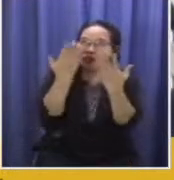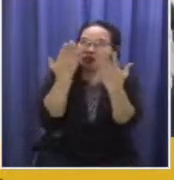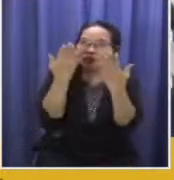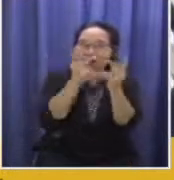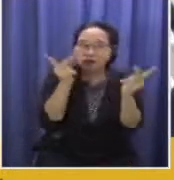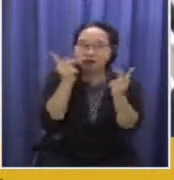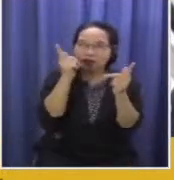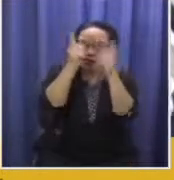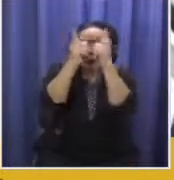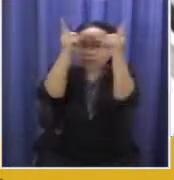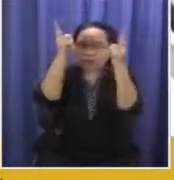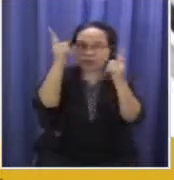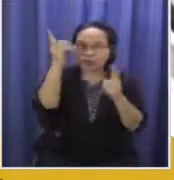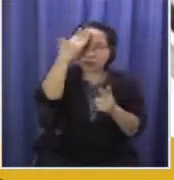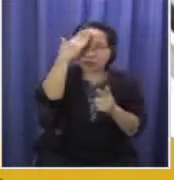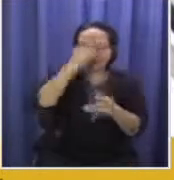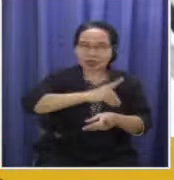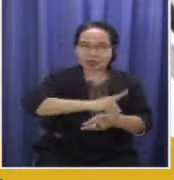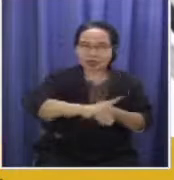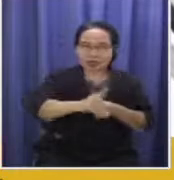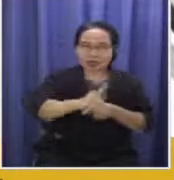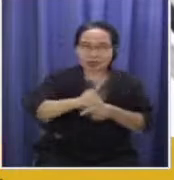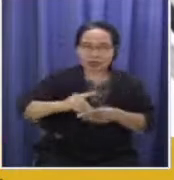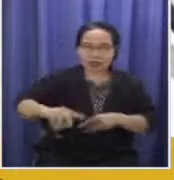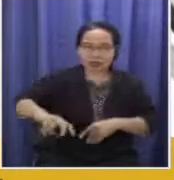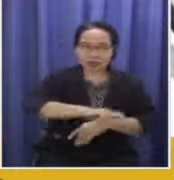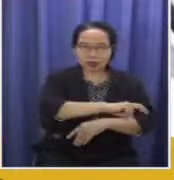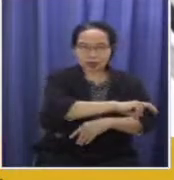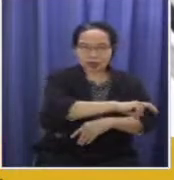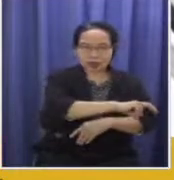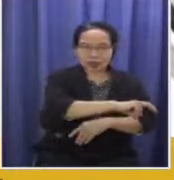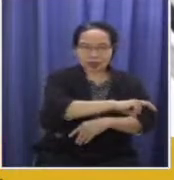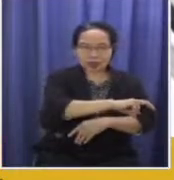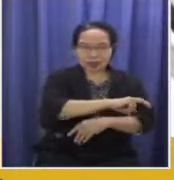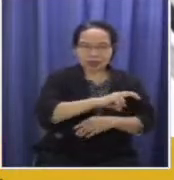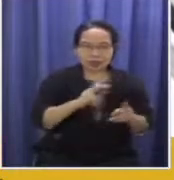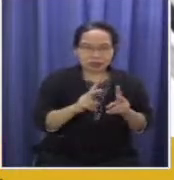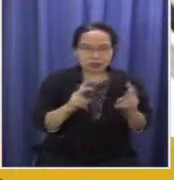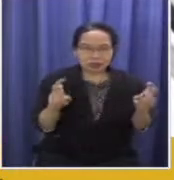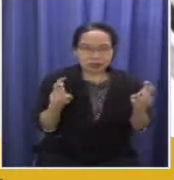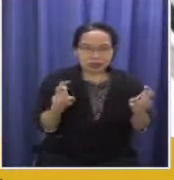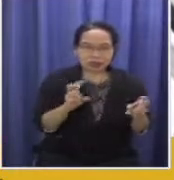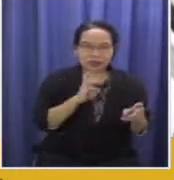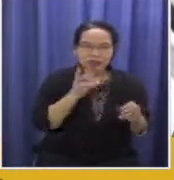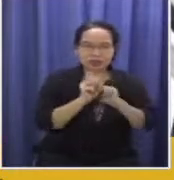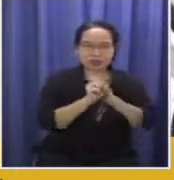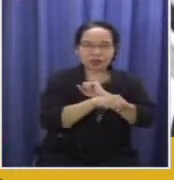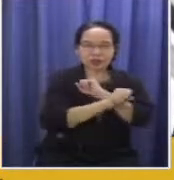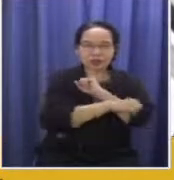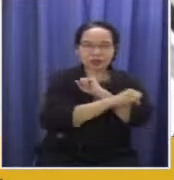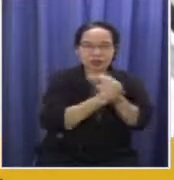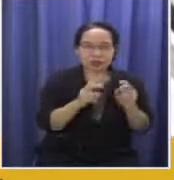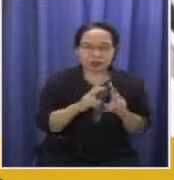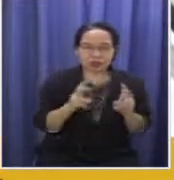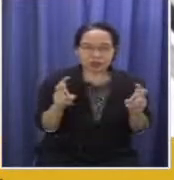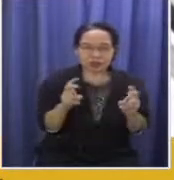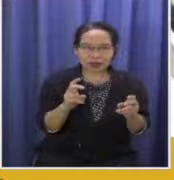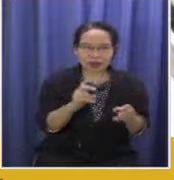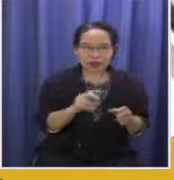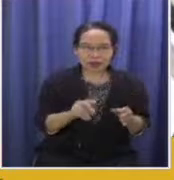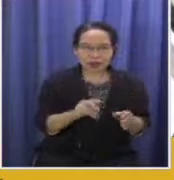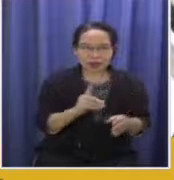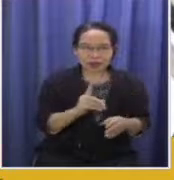stars for them to know the direction they are going to. Even in the seas, even in